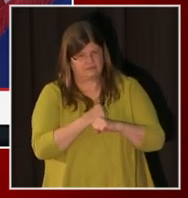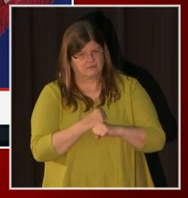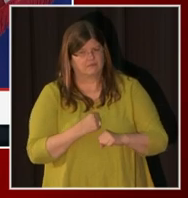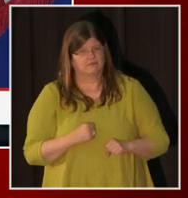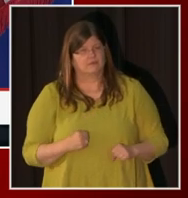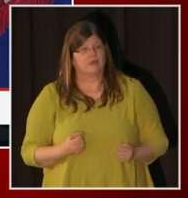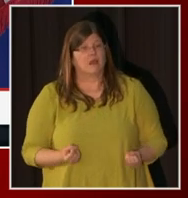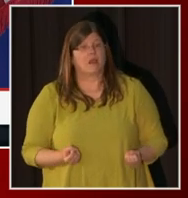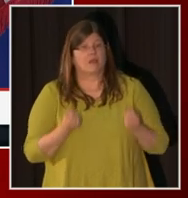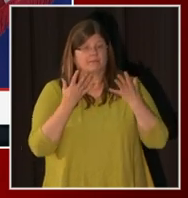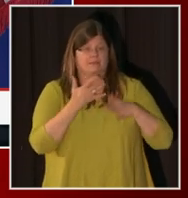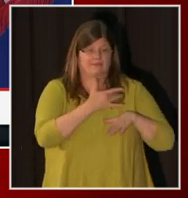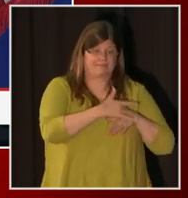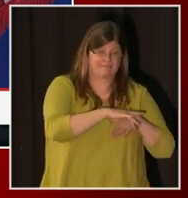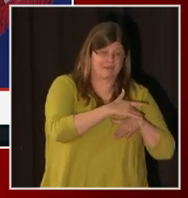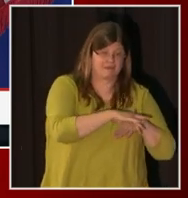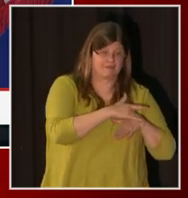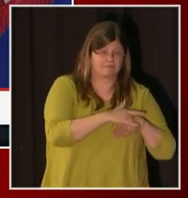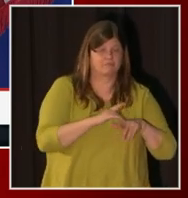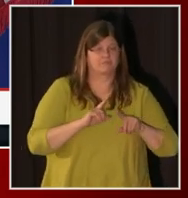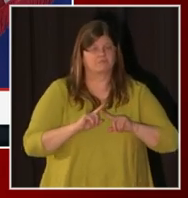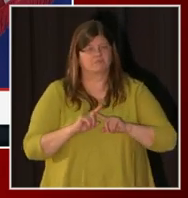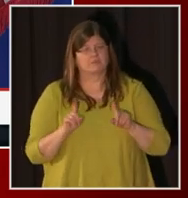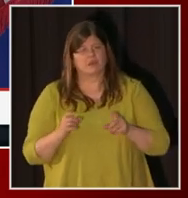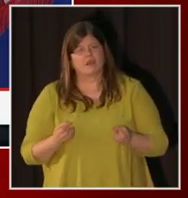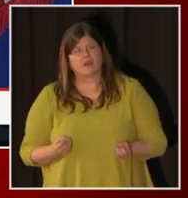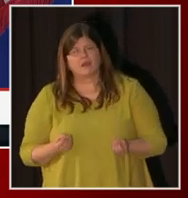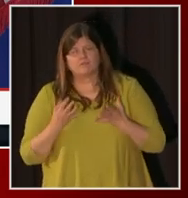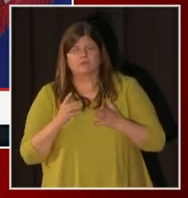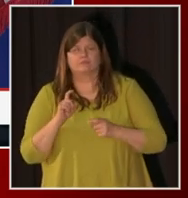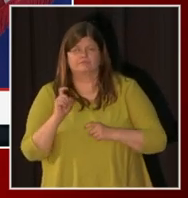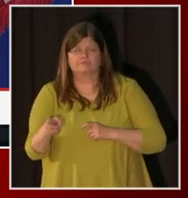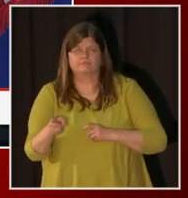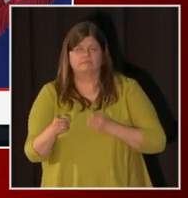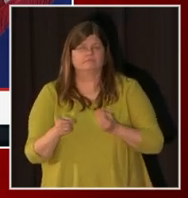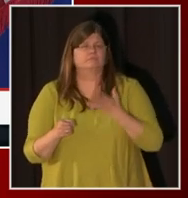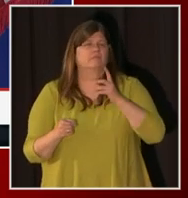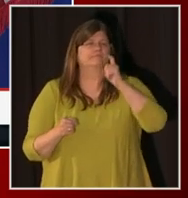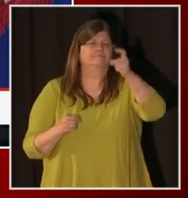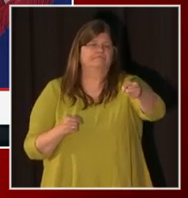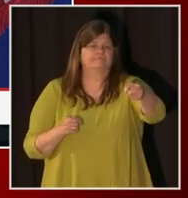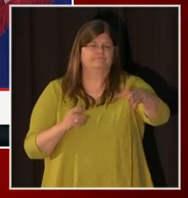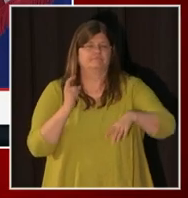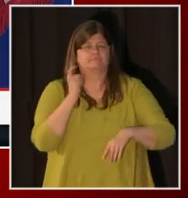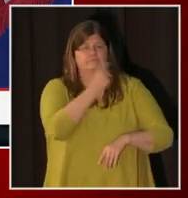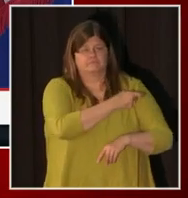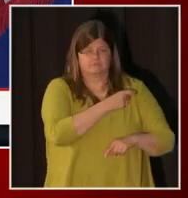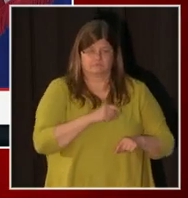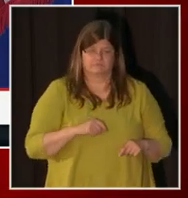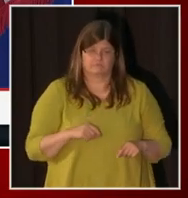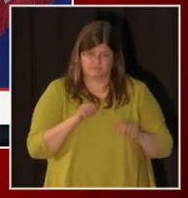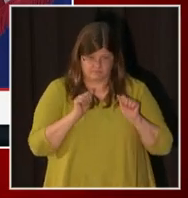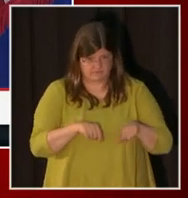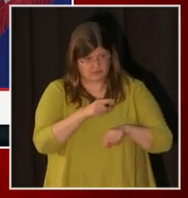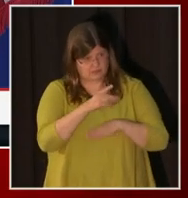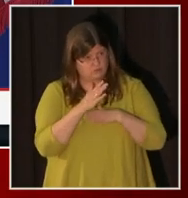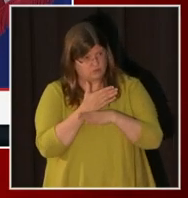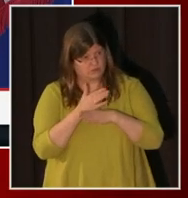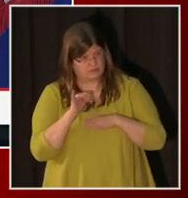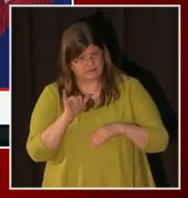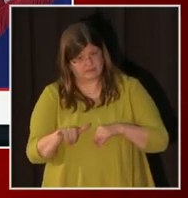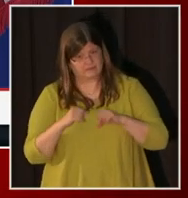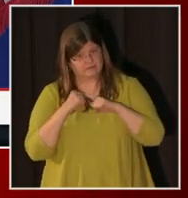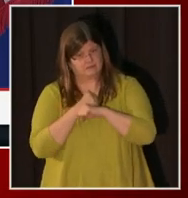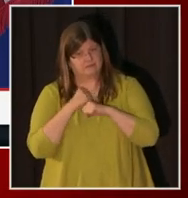but we don't know the distribution of those. Can you provide that data? Is that something that you can get? So